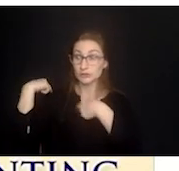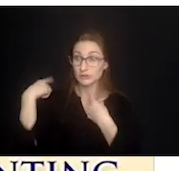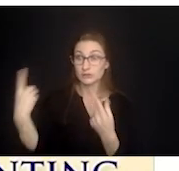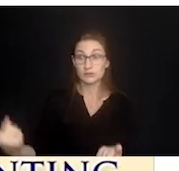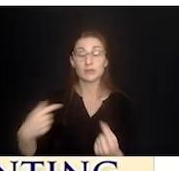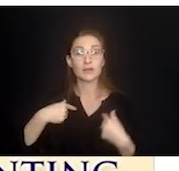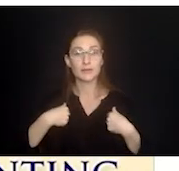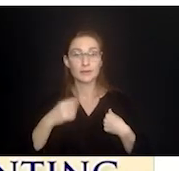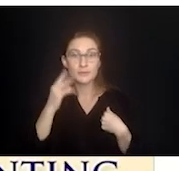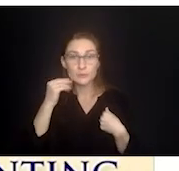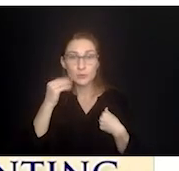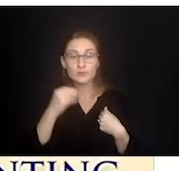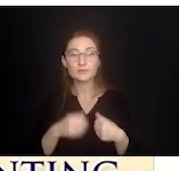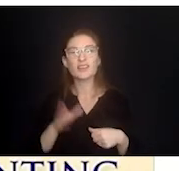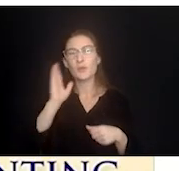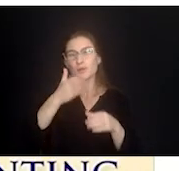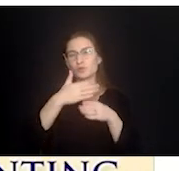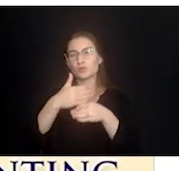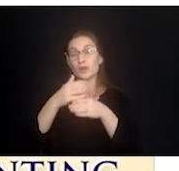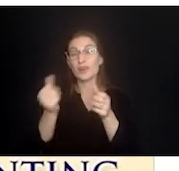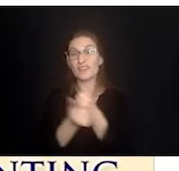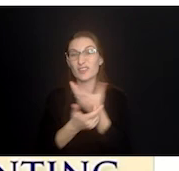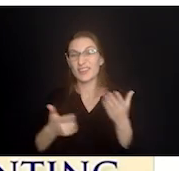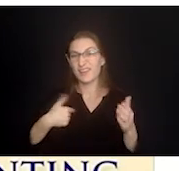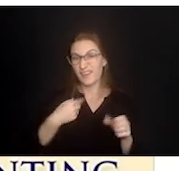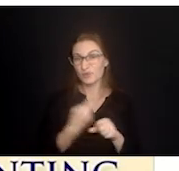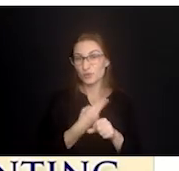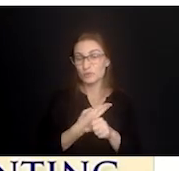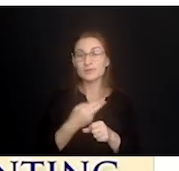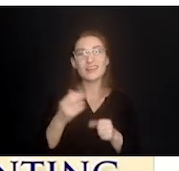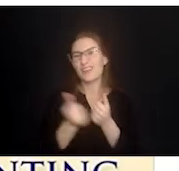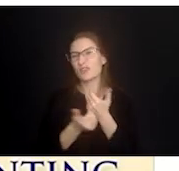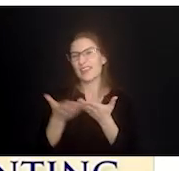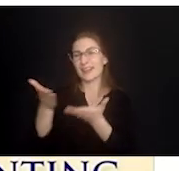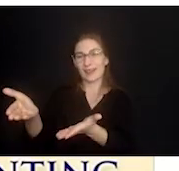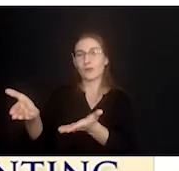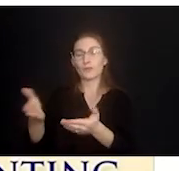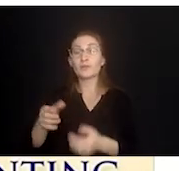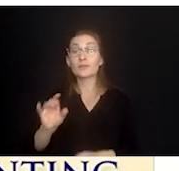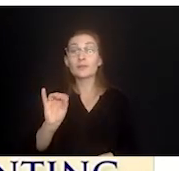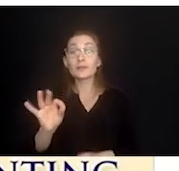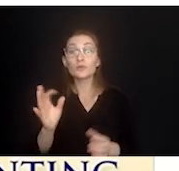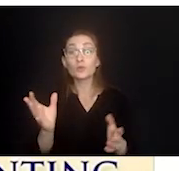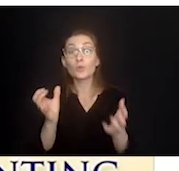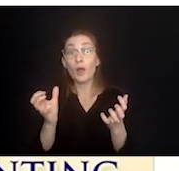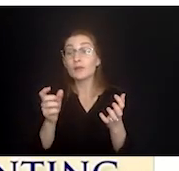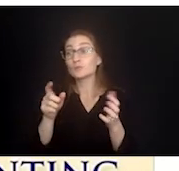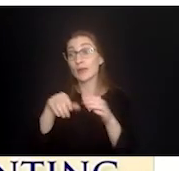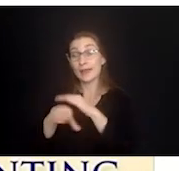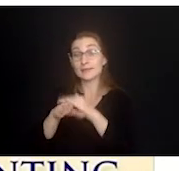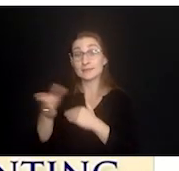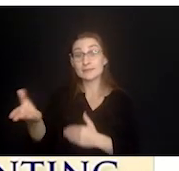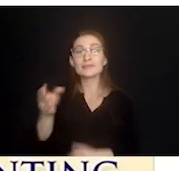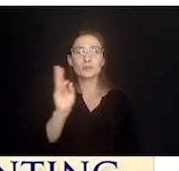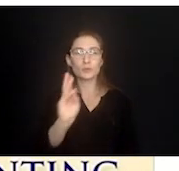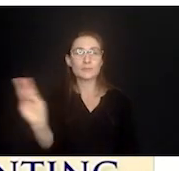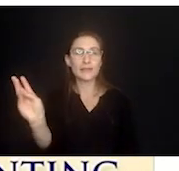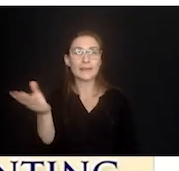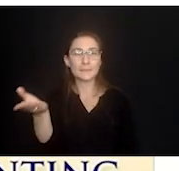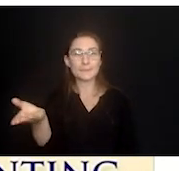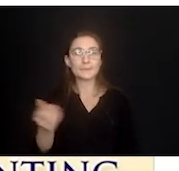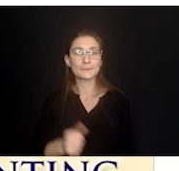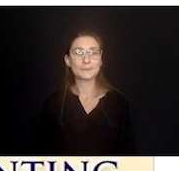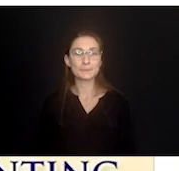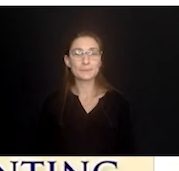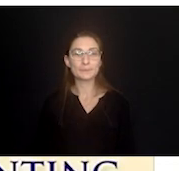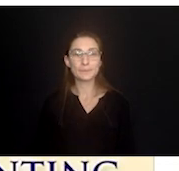also sharing forms that I used and everything I did, and everything is there. So if you want to access the forms